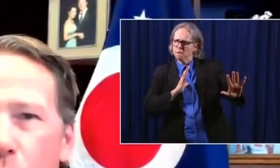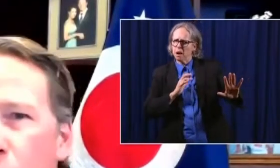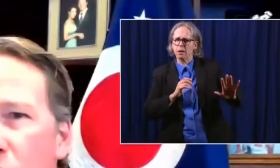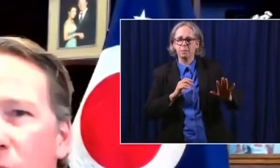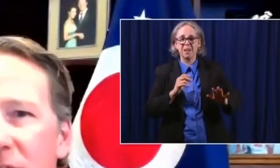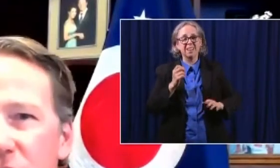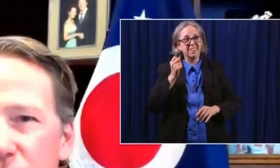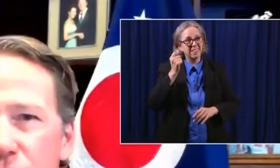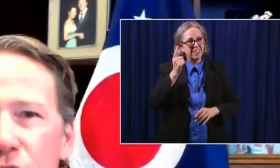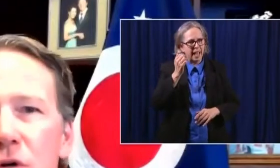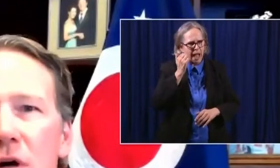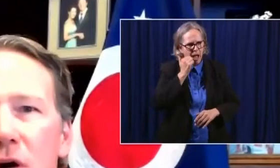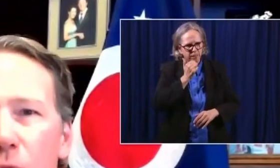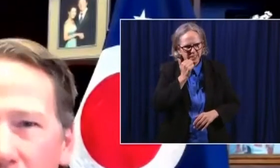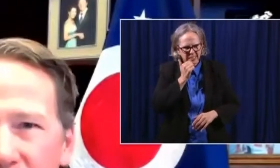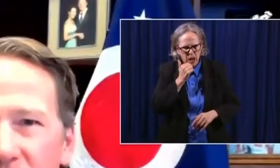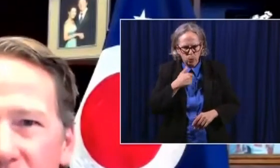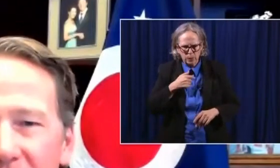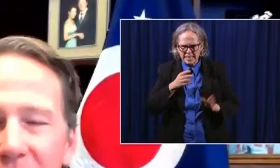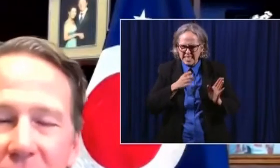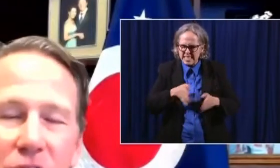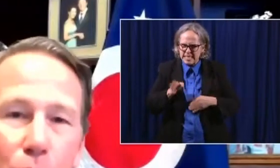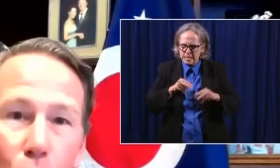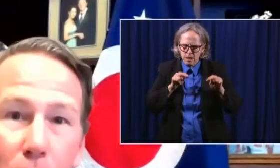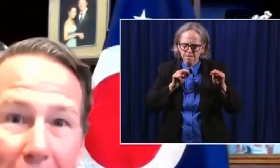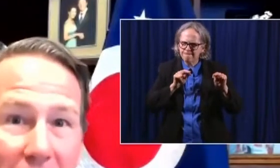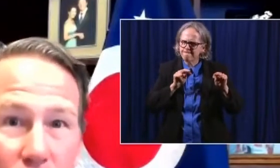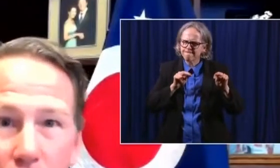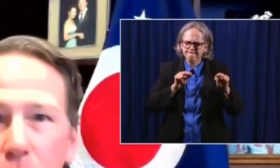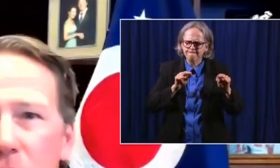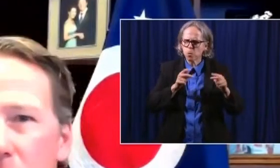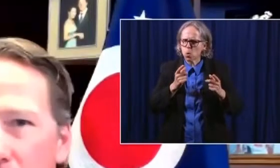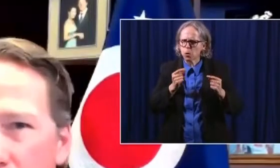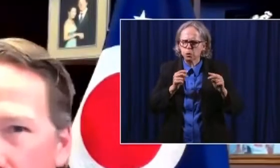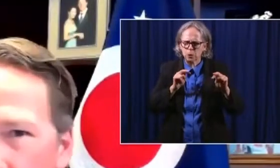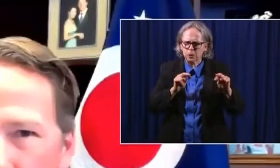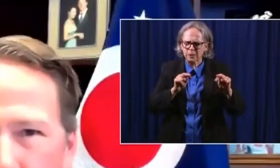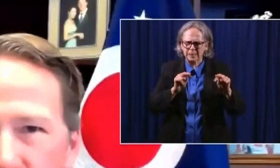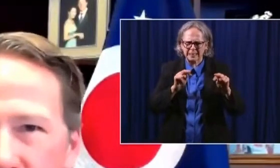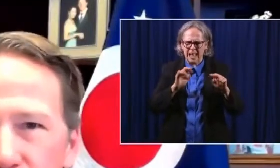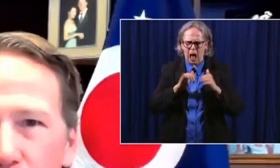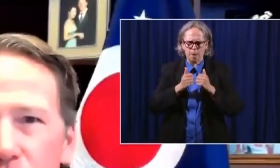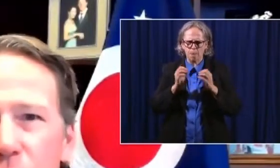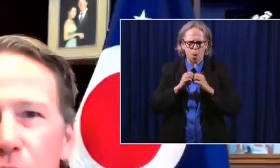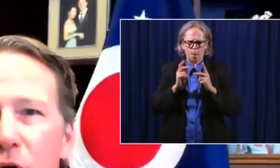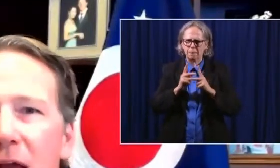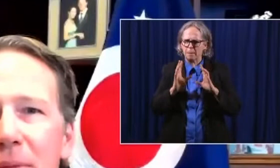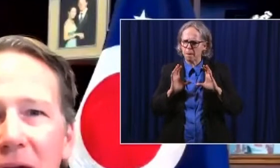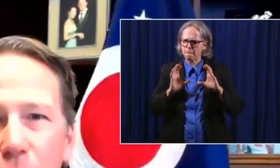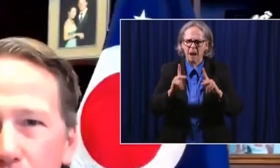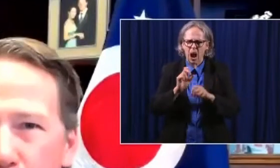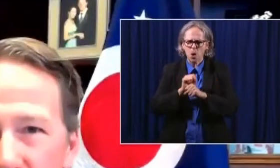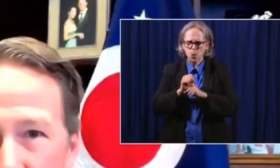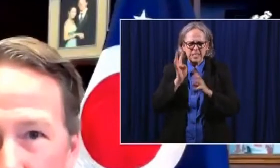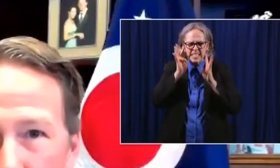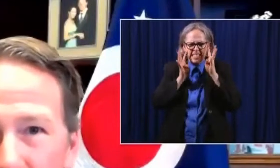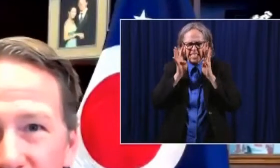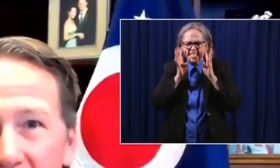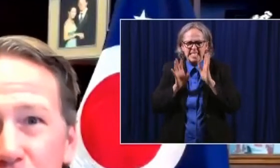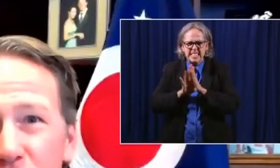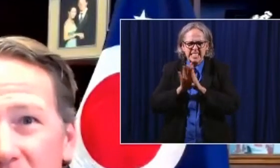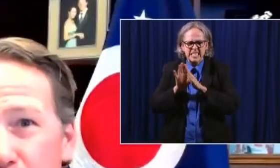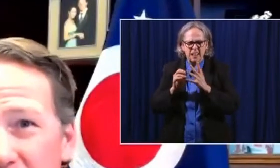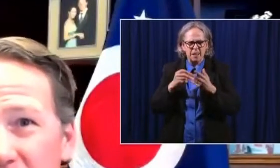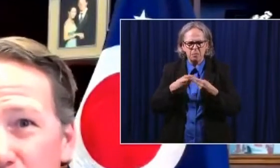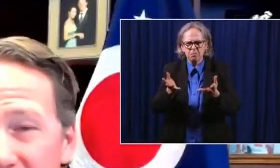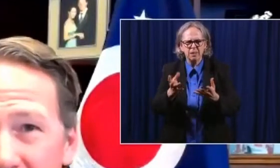on what we're going to do once life gets more back to normal. We're pushing forward with broadband. We're pushing forward with